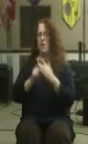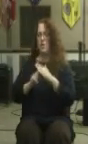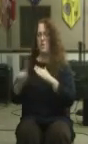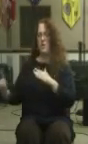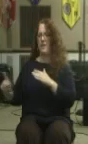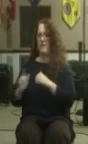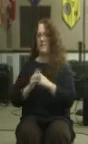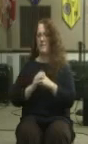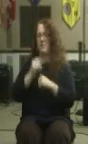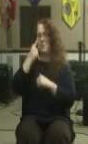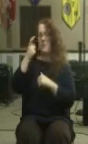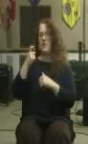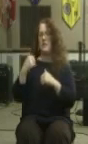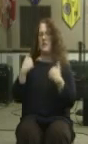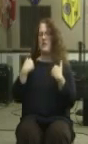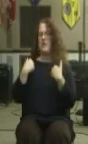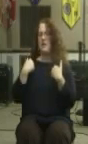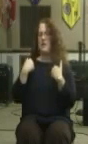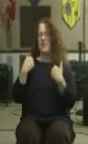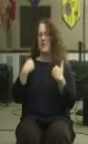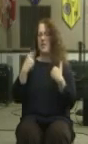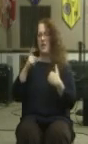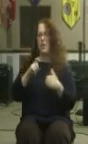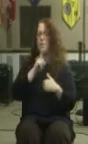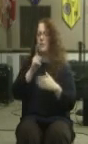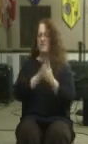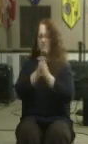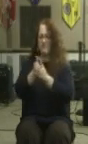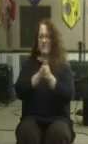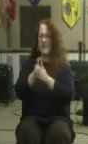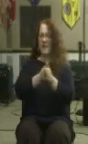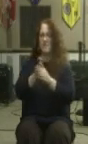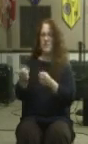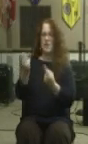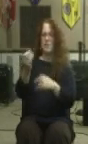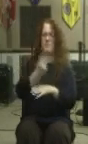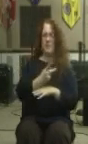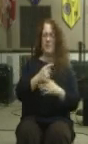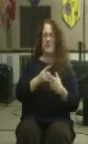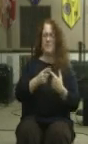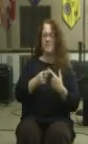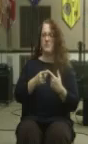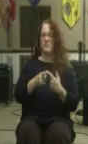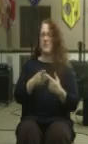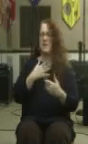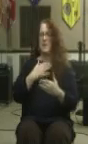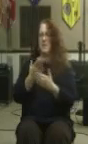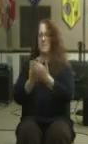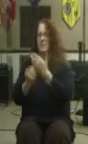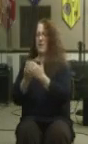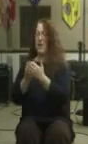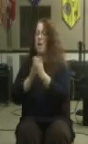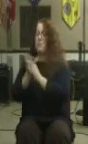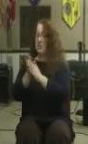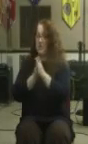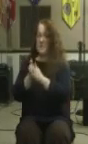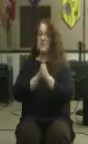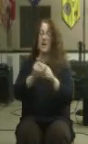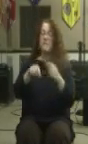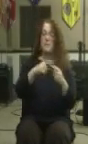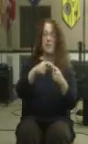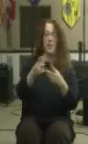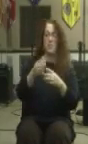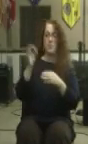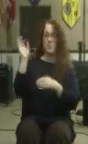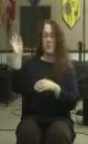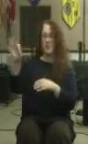easily go away because, you know, they have their hands burning. And he came back, he says, but my hands are really burning. I